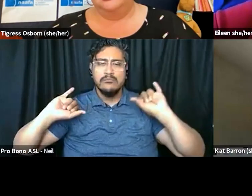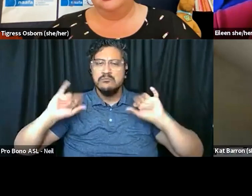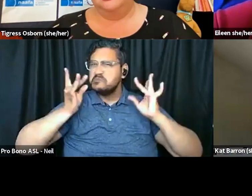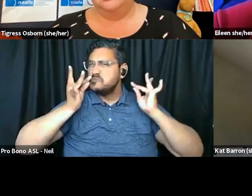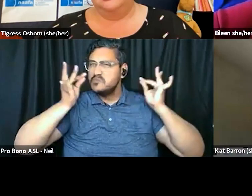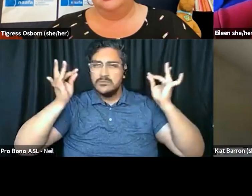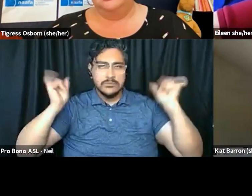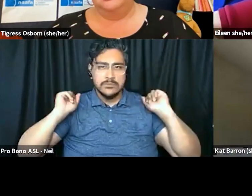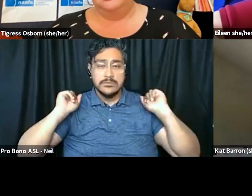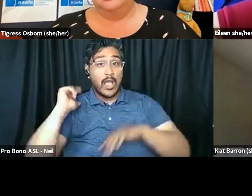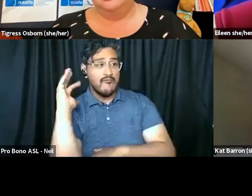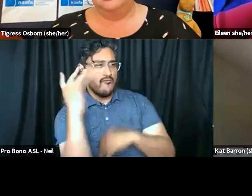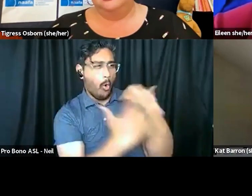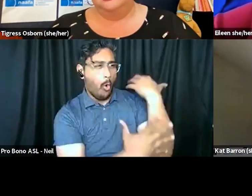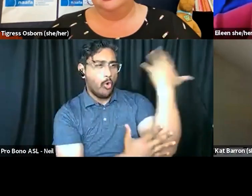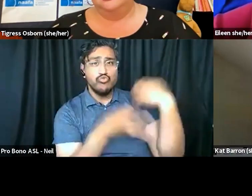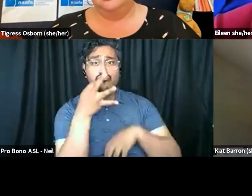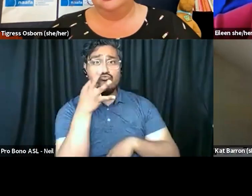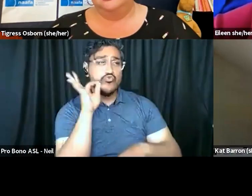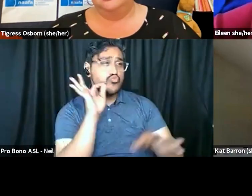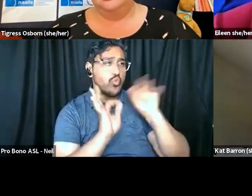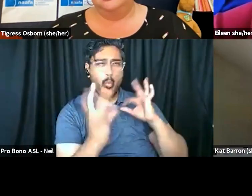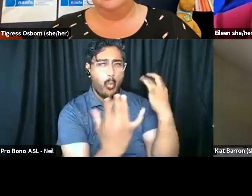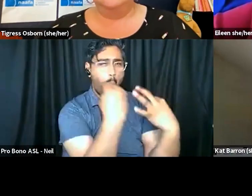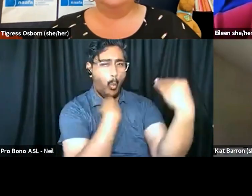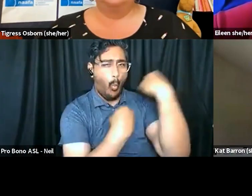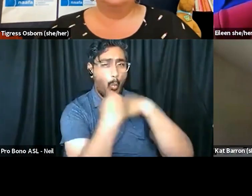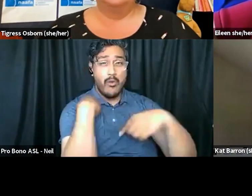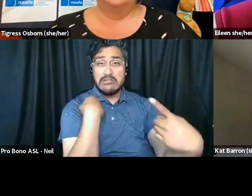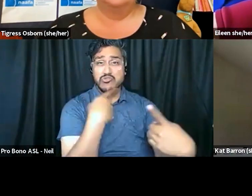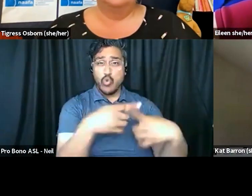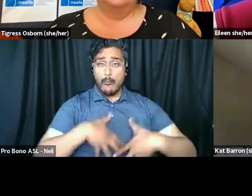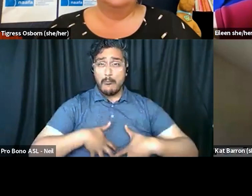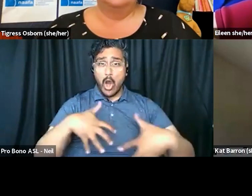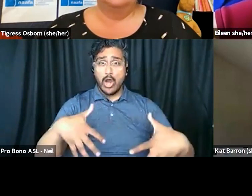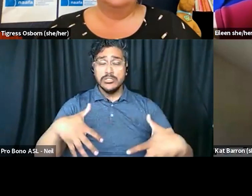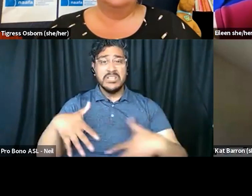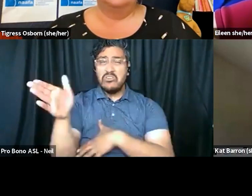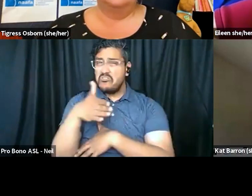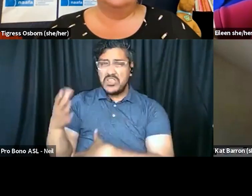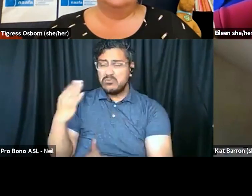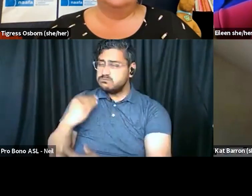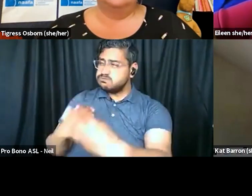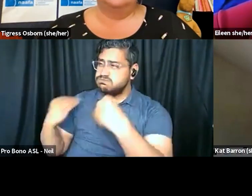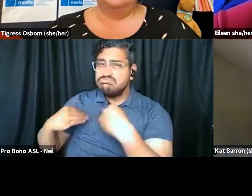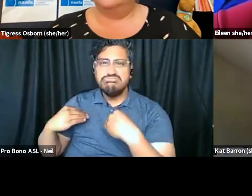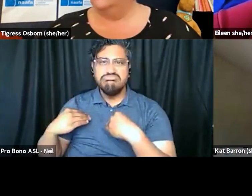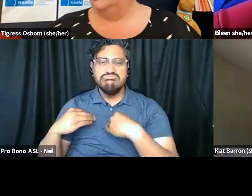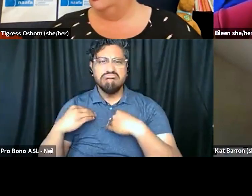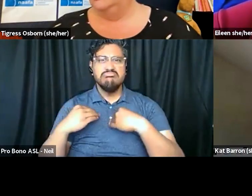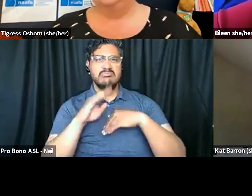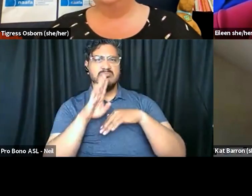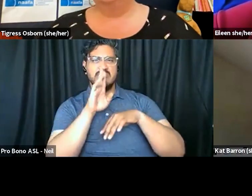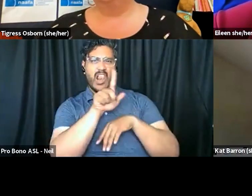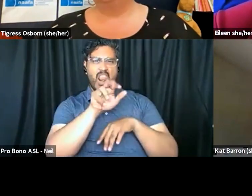and a forest of fruit till I burst. Schools of fish I shall chew, rivers of lava quench my